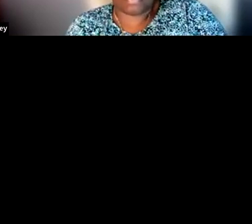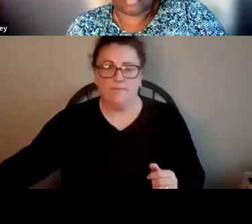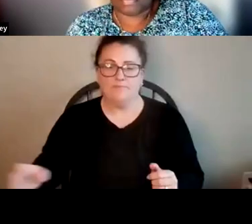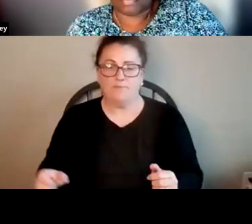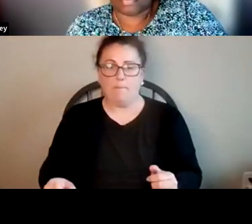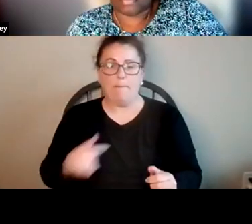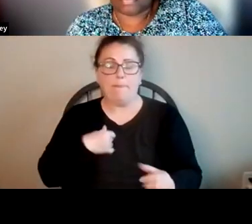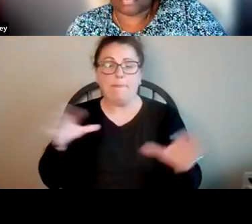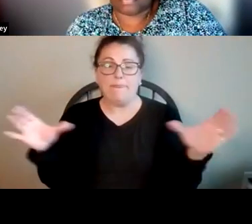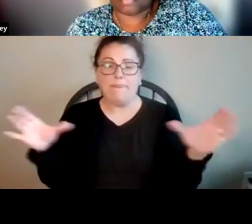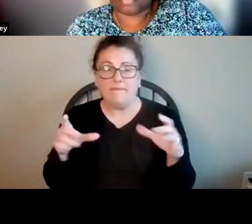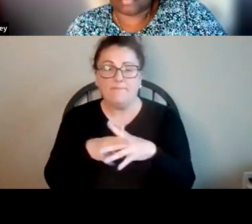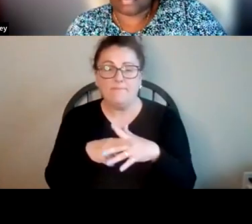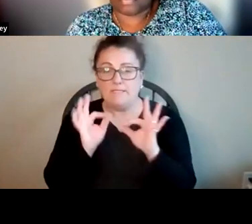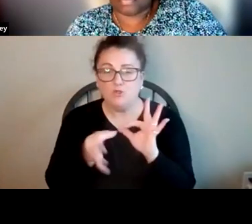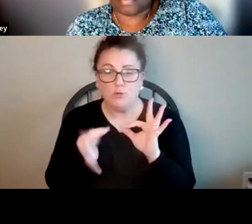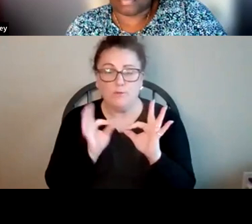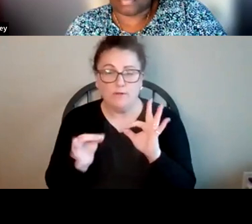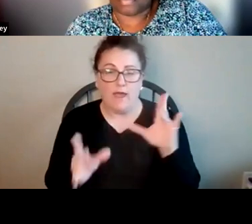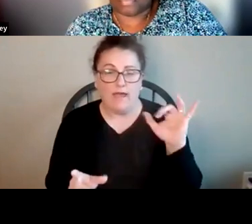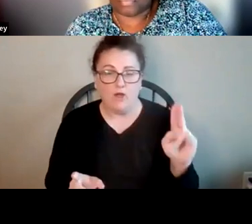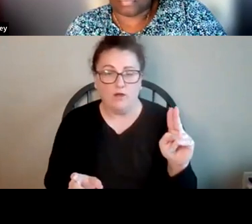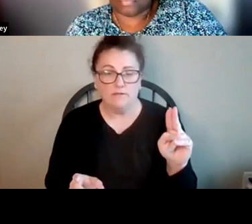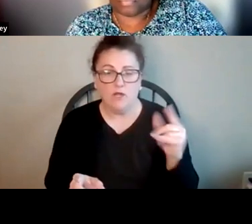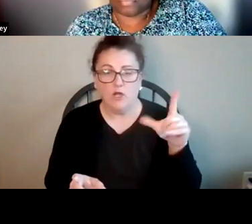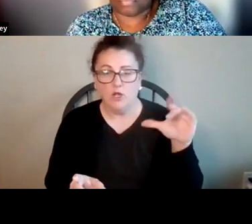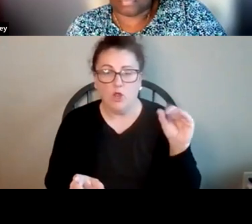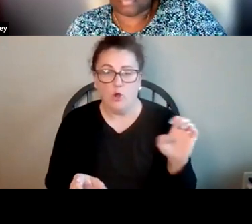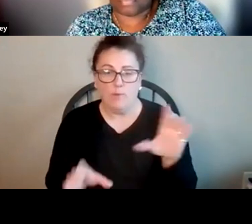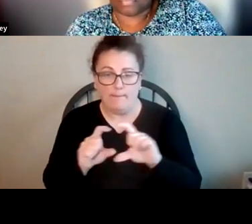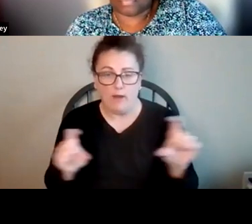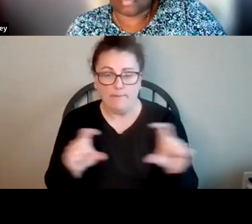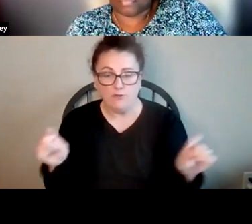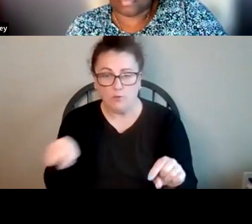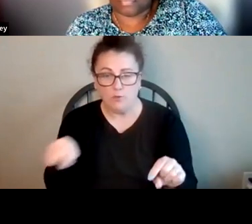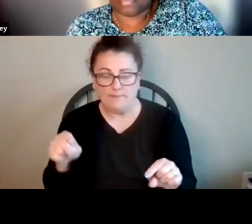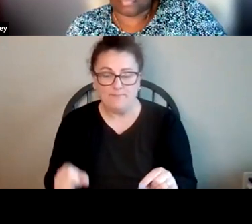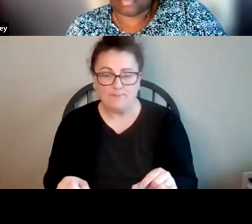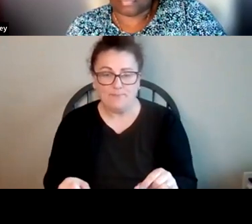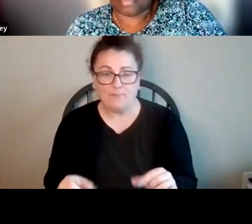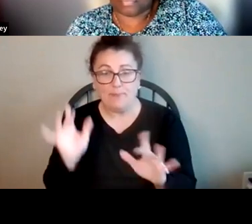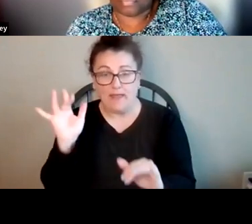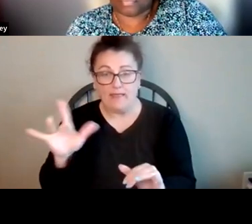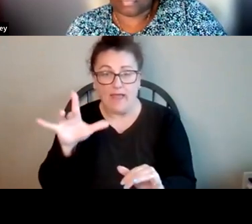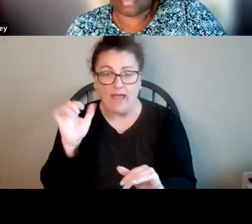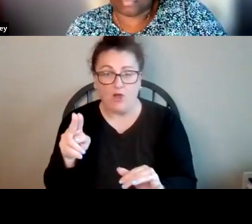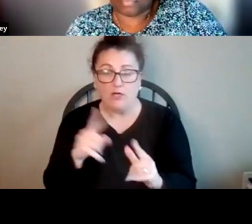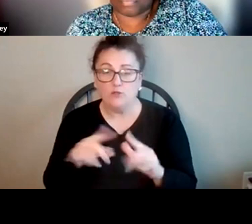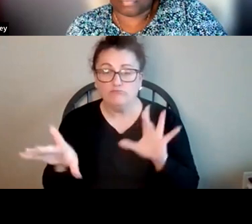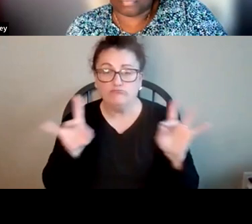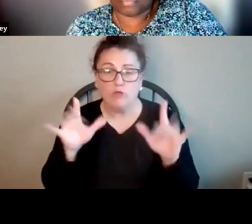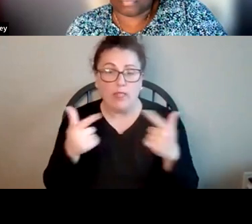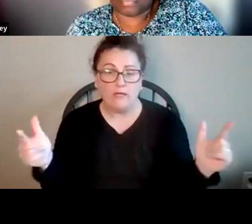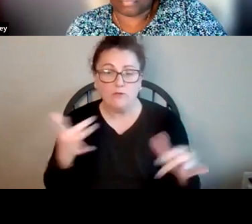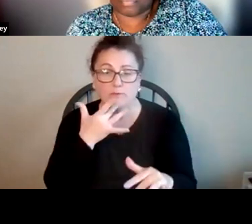will activate the interpretation icon or globe at the bottom of your screen. Click the icon to select your